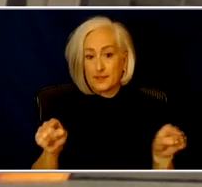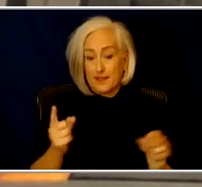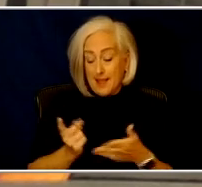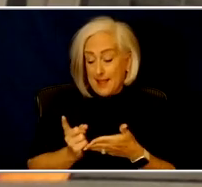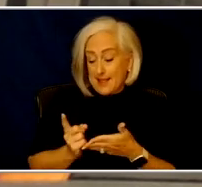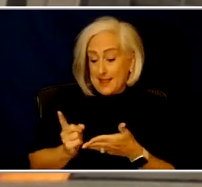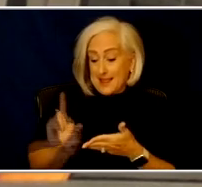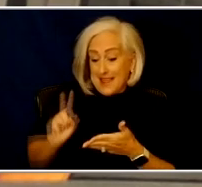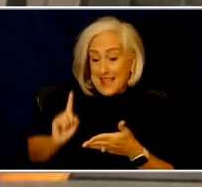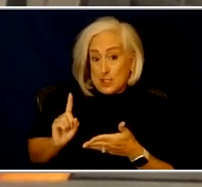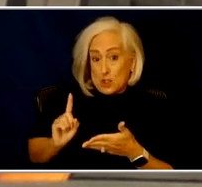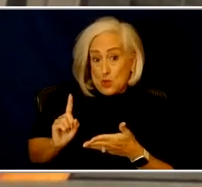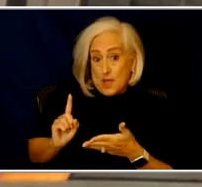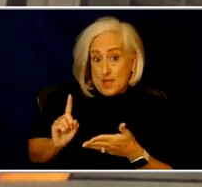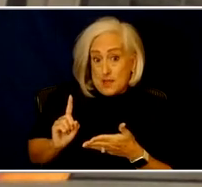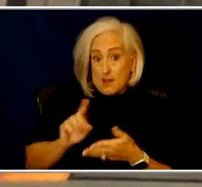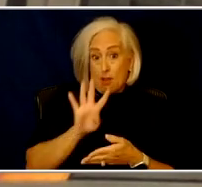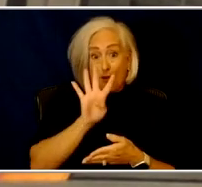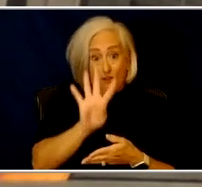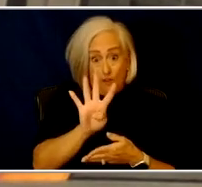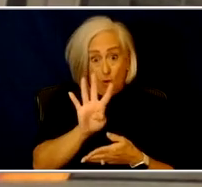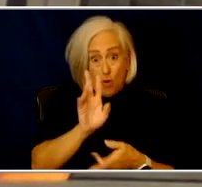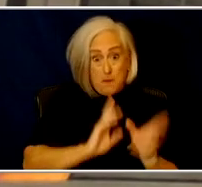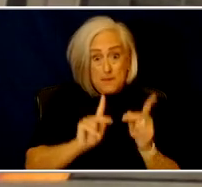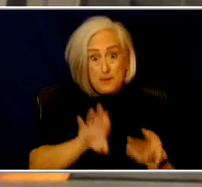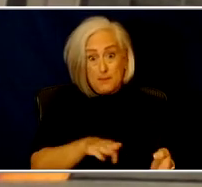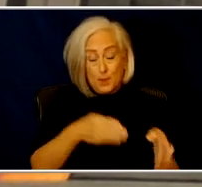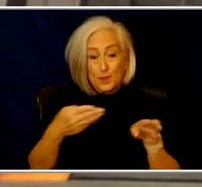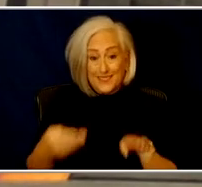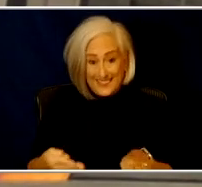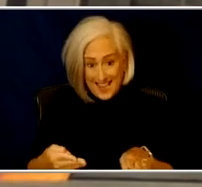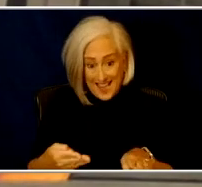influenza in the U.S. Last week,